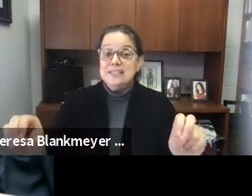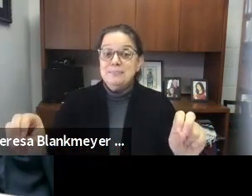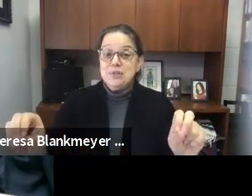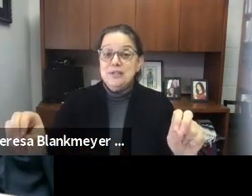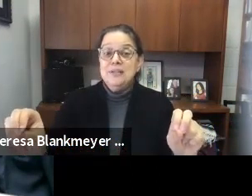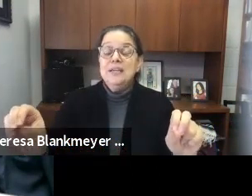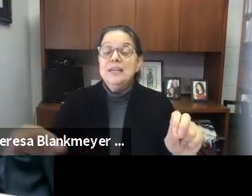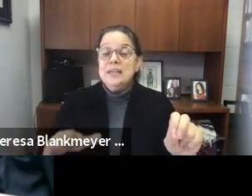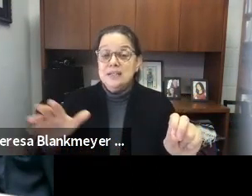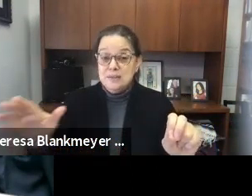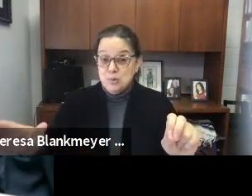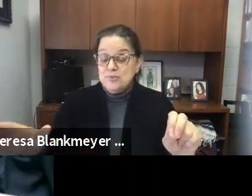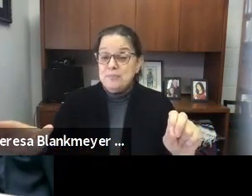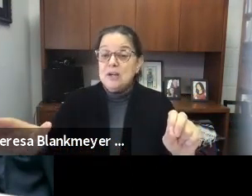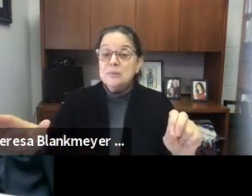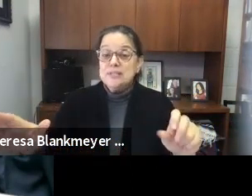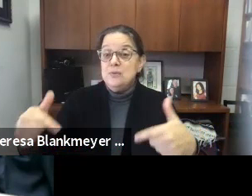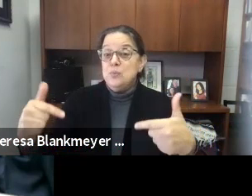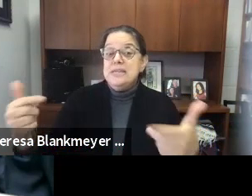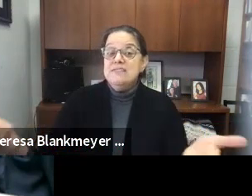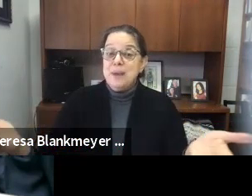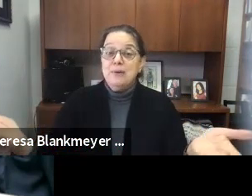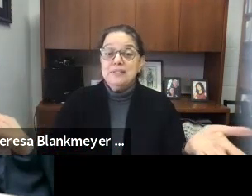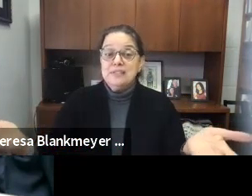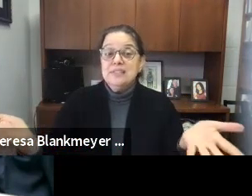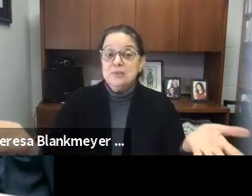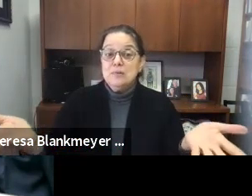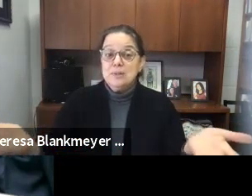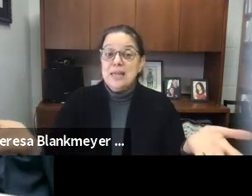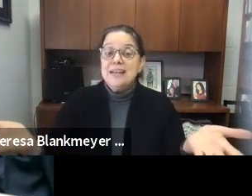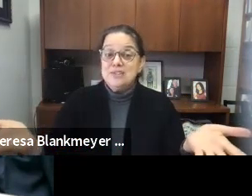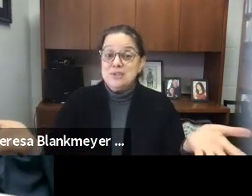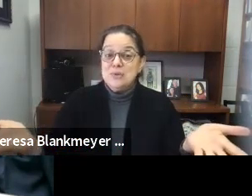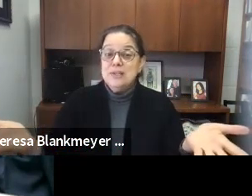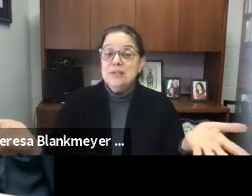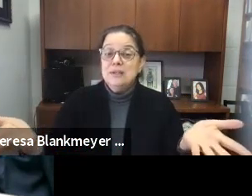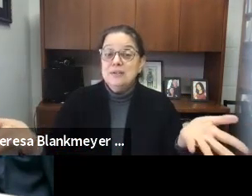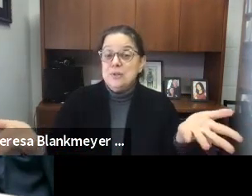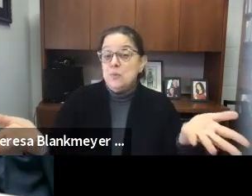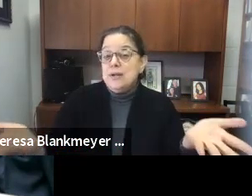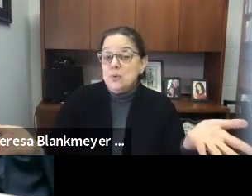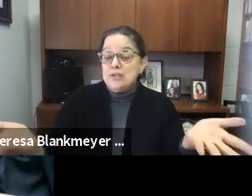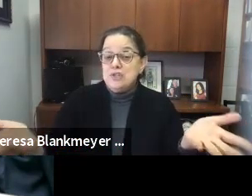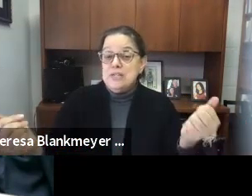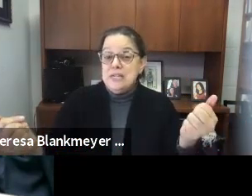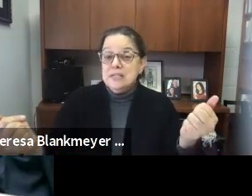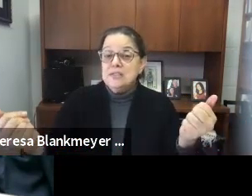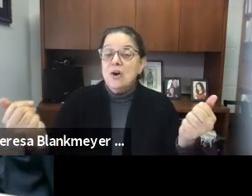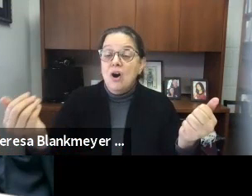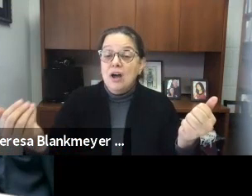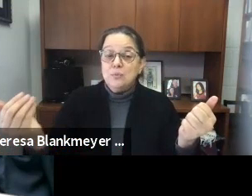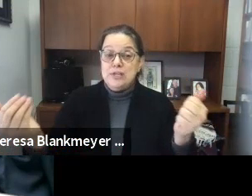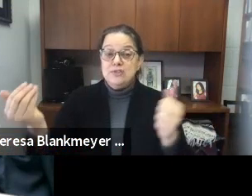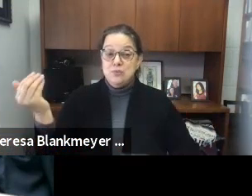this conception. In a liberal democracy, we give parents considerable latitude. So one question